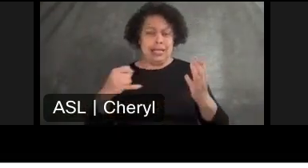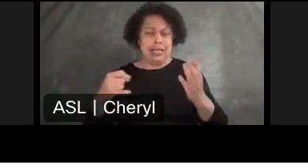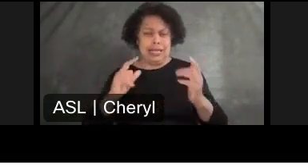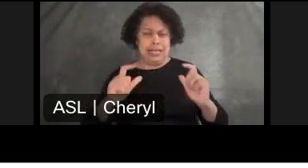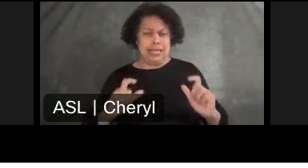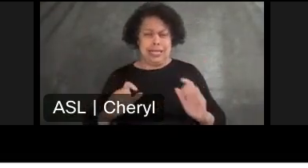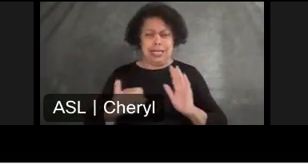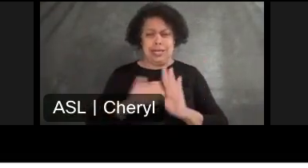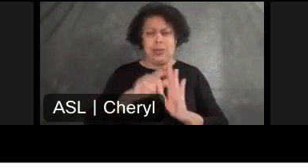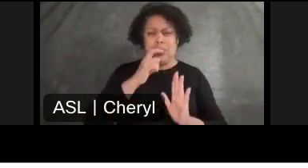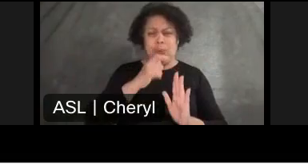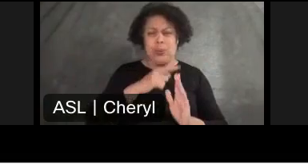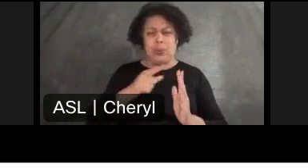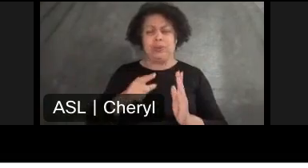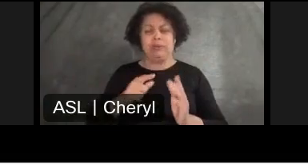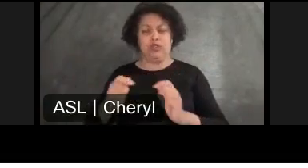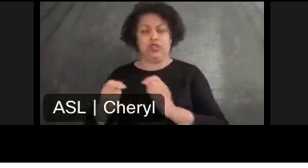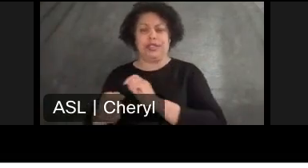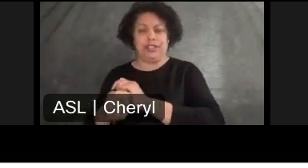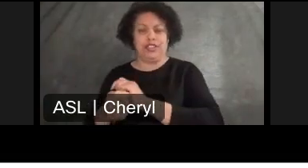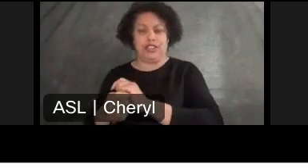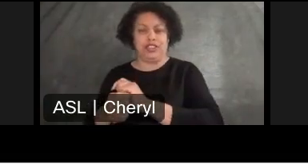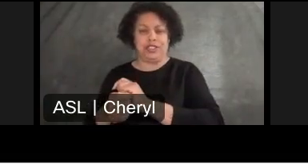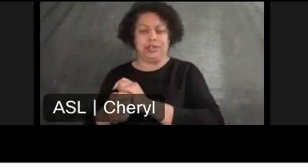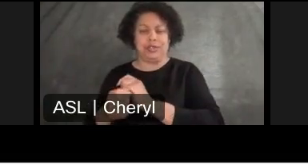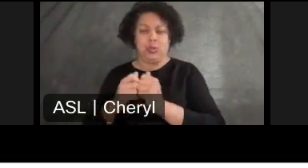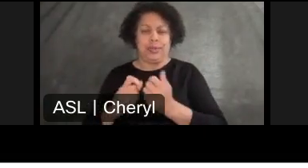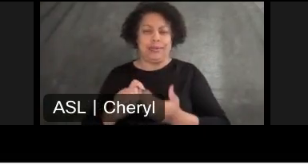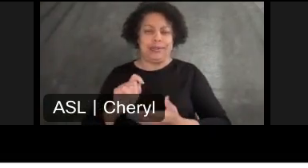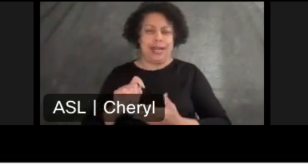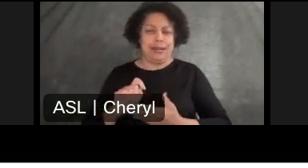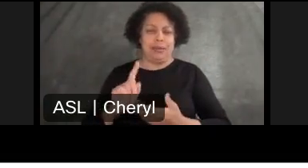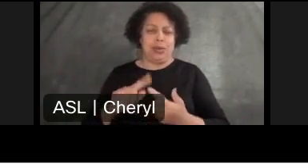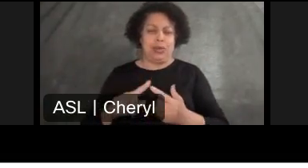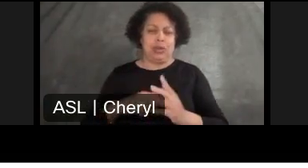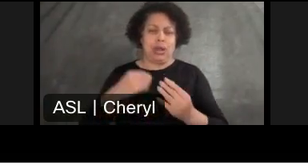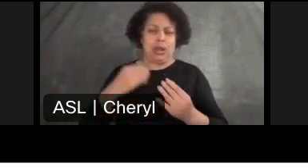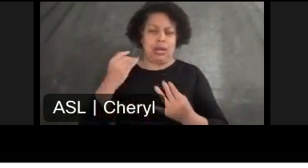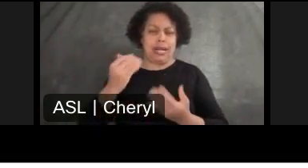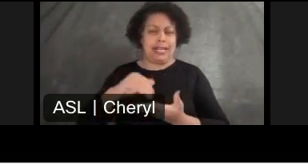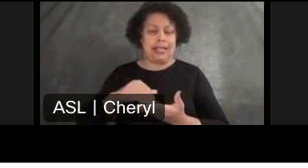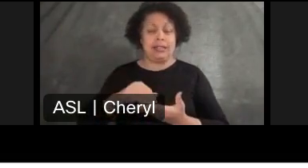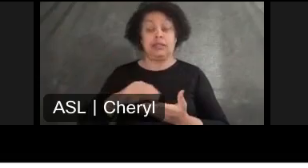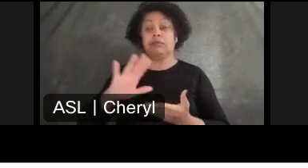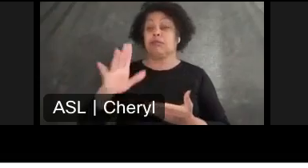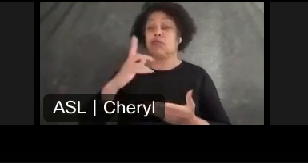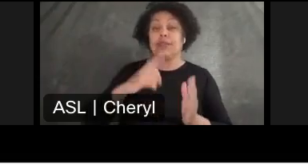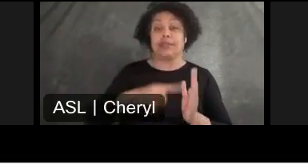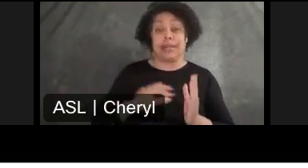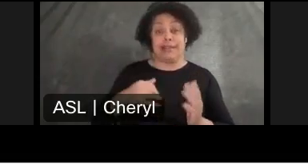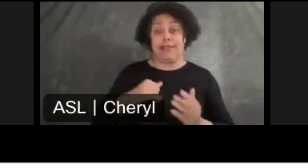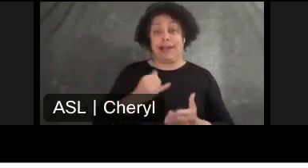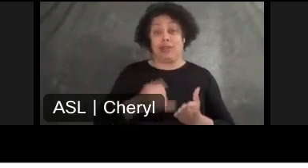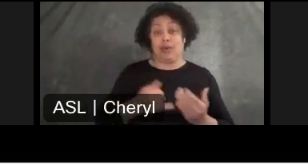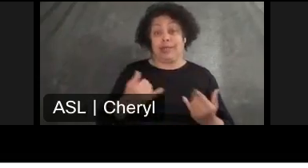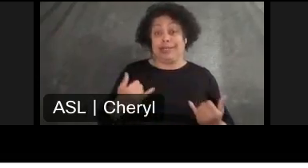same as we go back and reflect. So if we went back, if I did this now and then